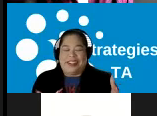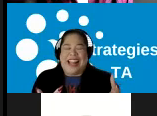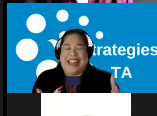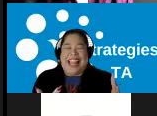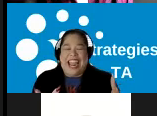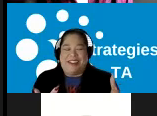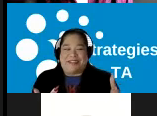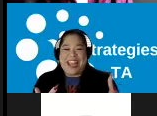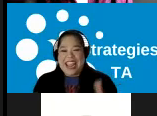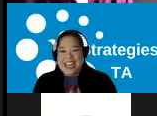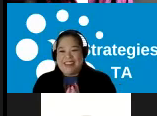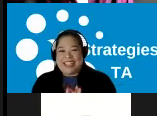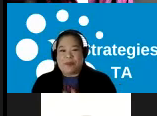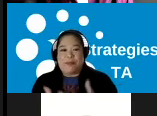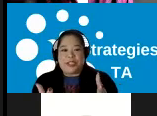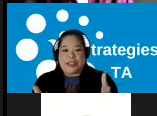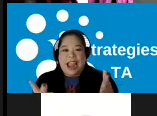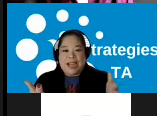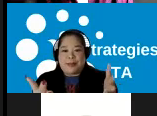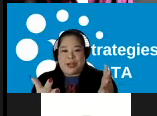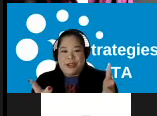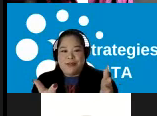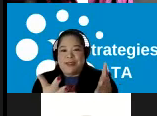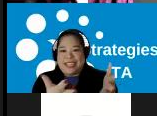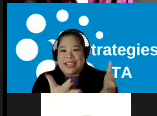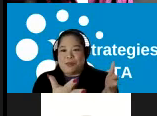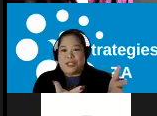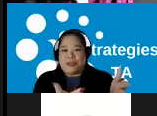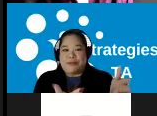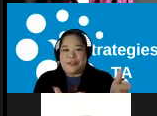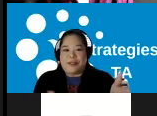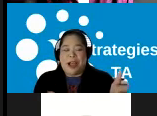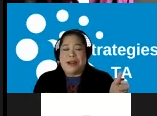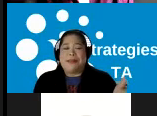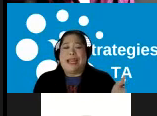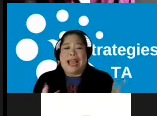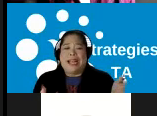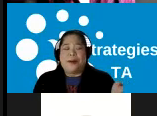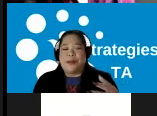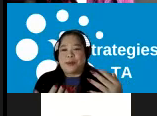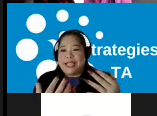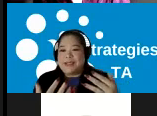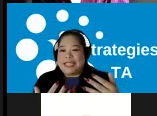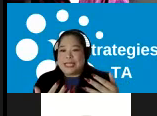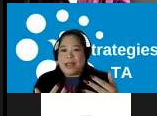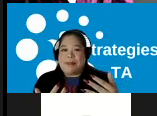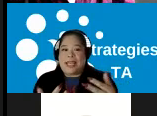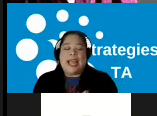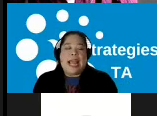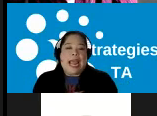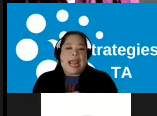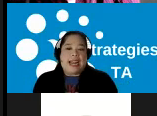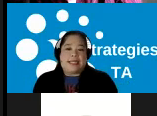in their life. He was like, but you're the expert. Isn't this what you do for your job? And I'm like, I know, but what do I do with this